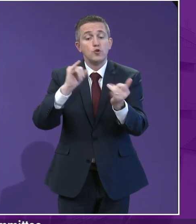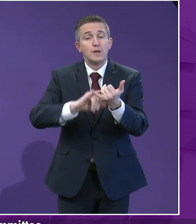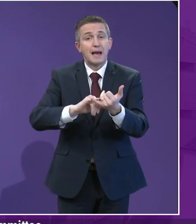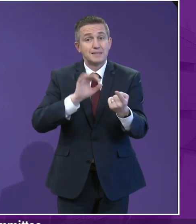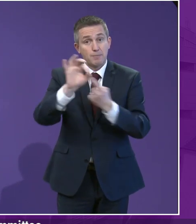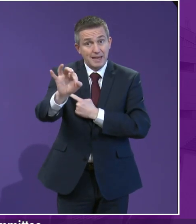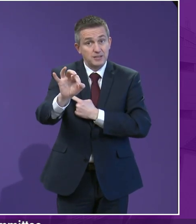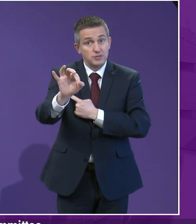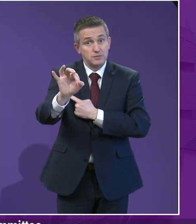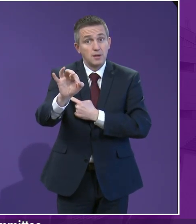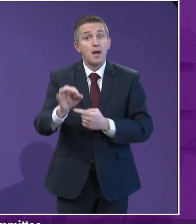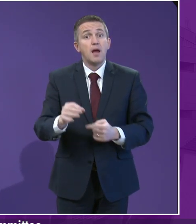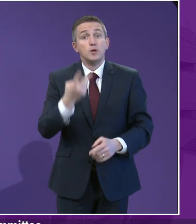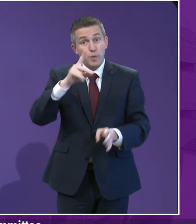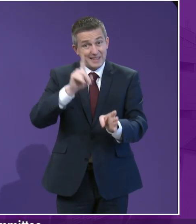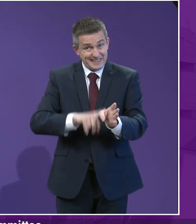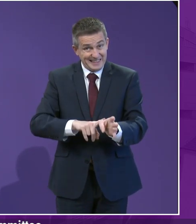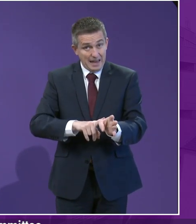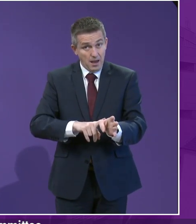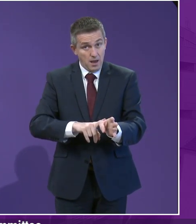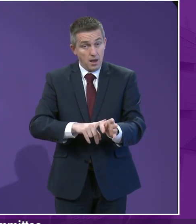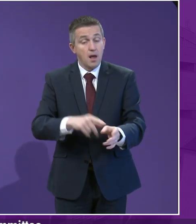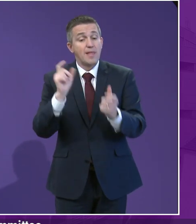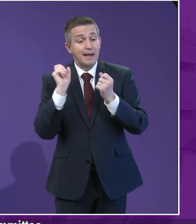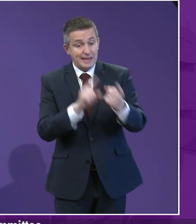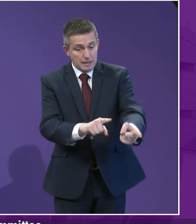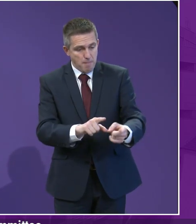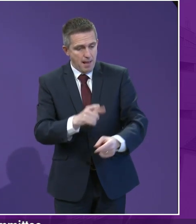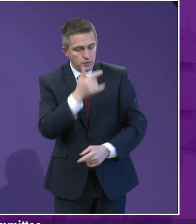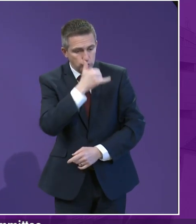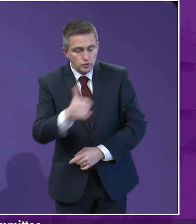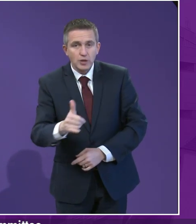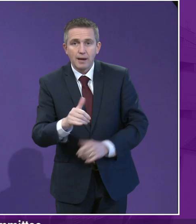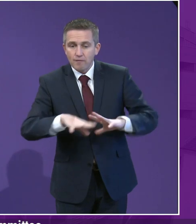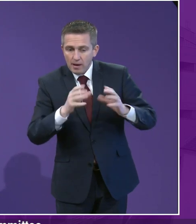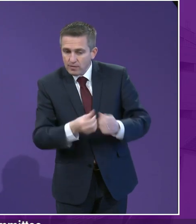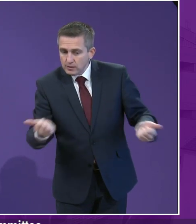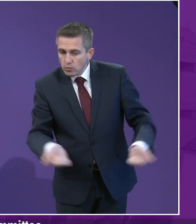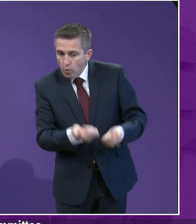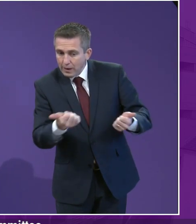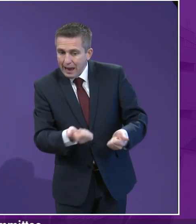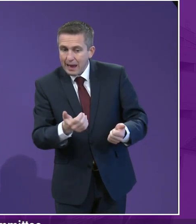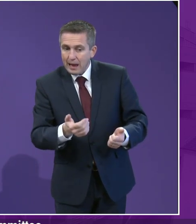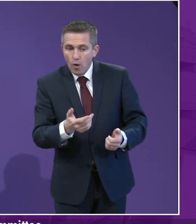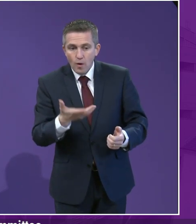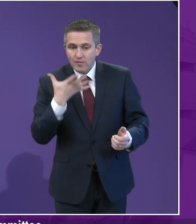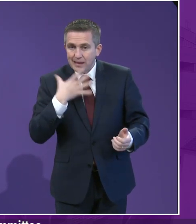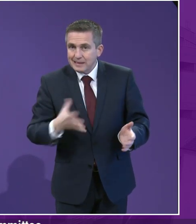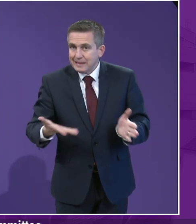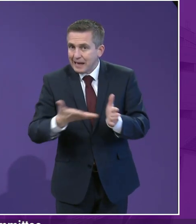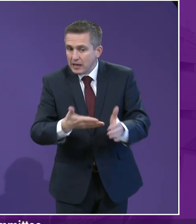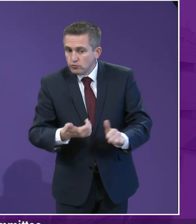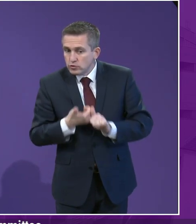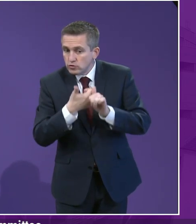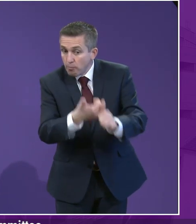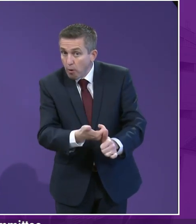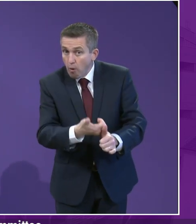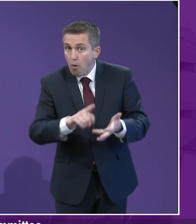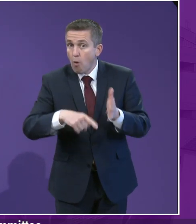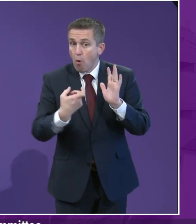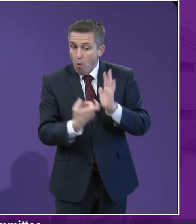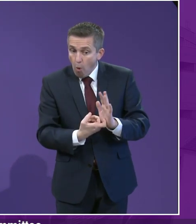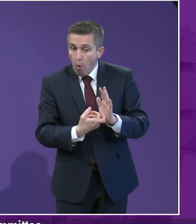support you with that? So that's been quite helpful. In terms of deadlines and extensions, we have a flexible deadline system. So if a student has an